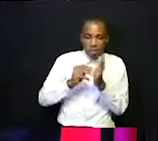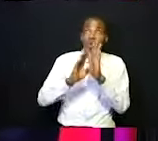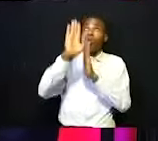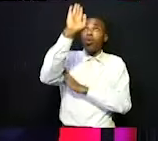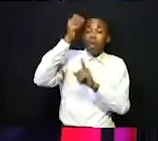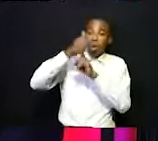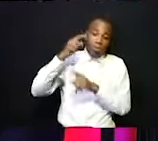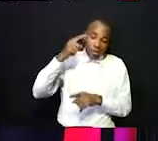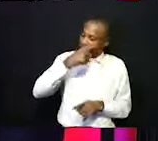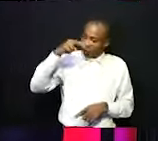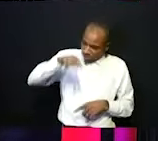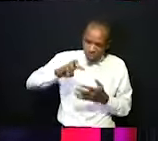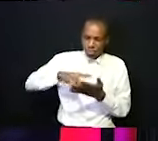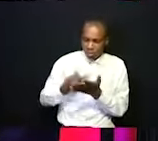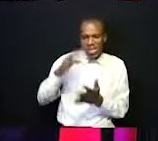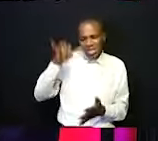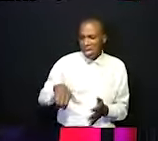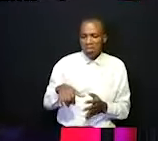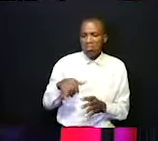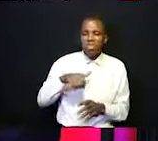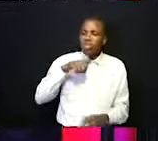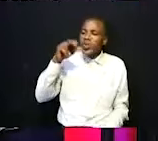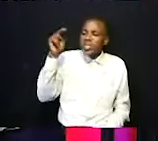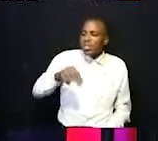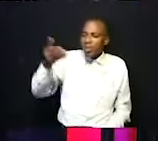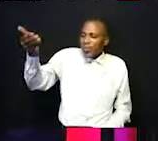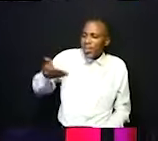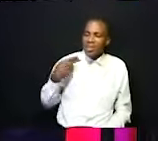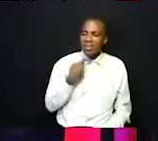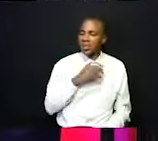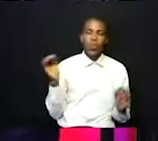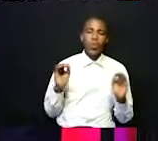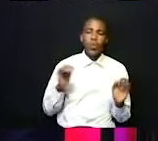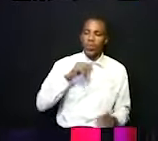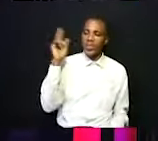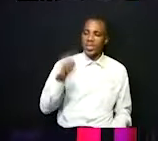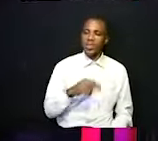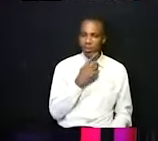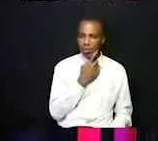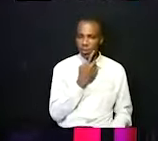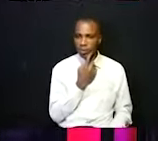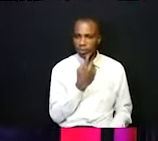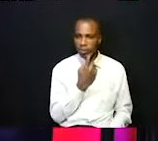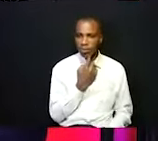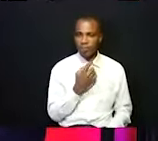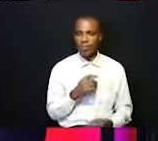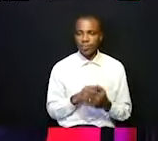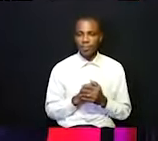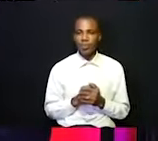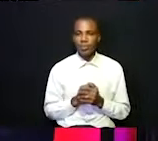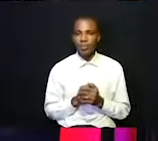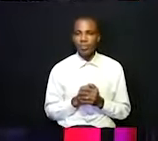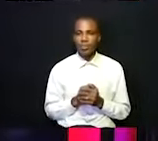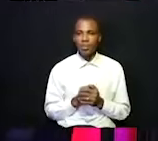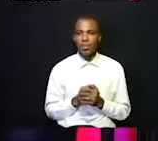a won so nyankopon egina wontem nemom se waware nko ade onyankopon e dansefo. Yes.